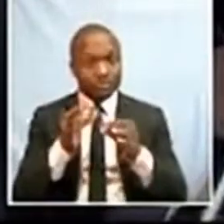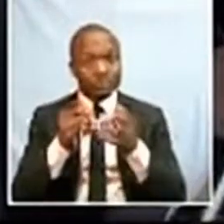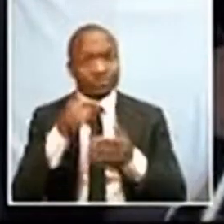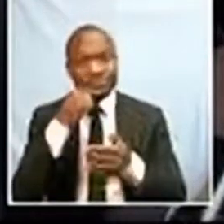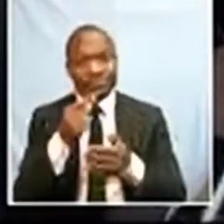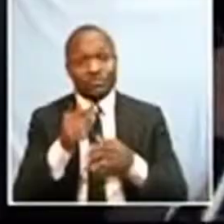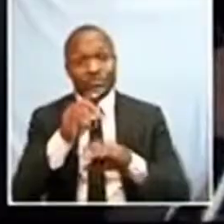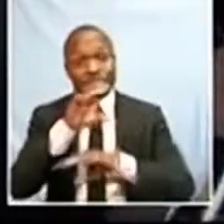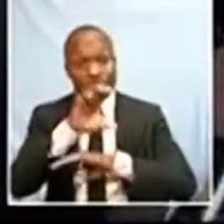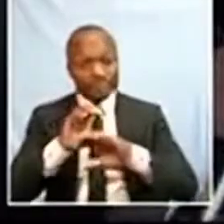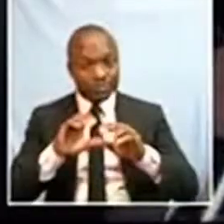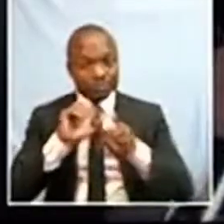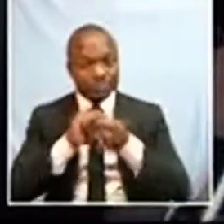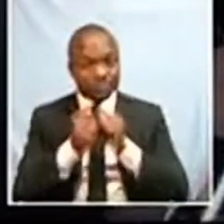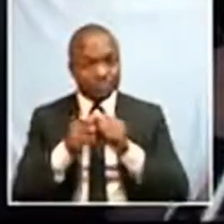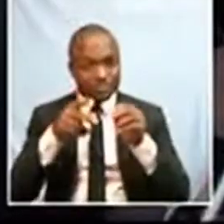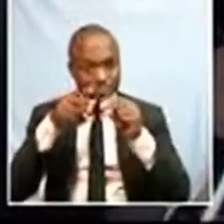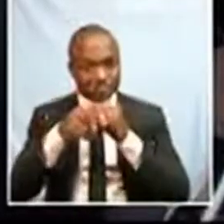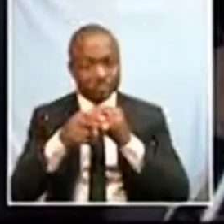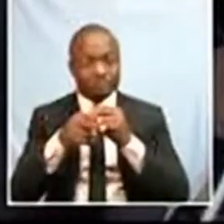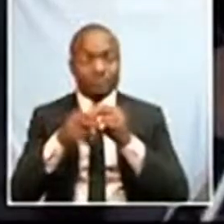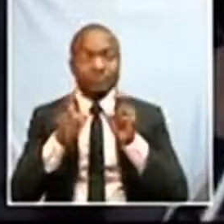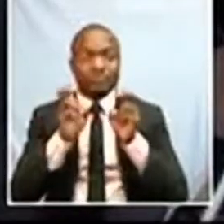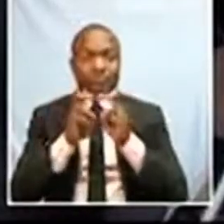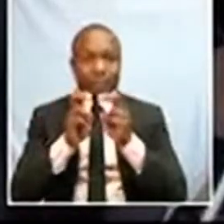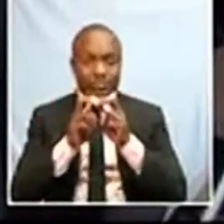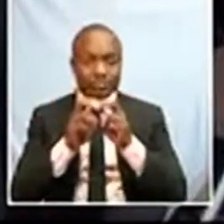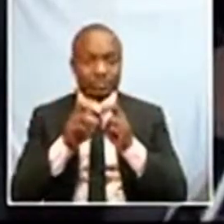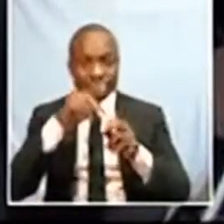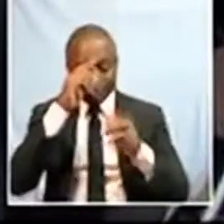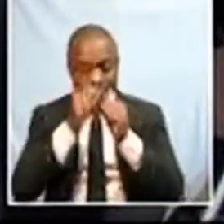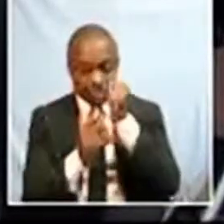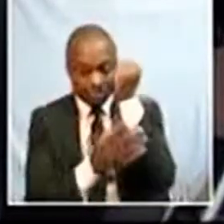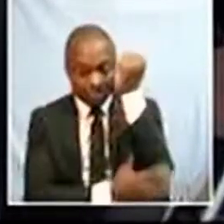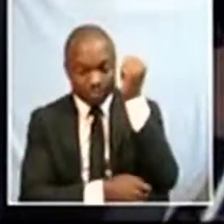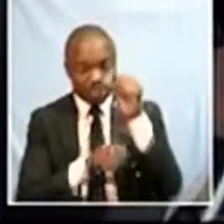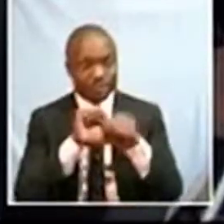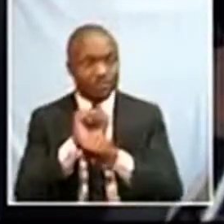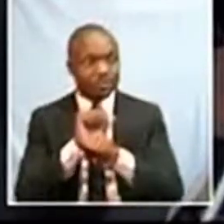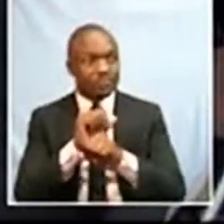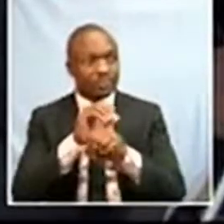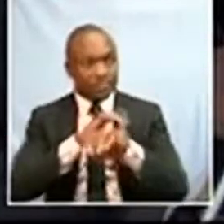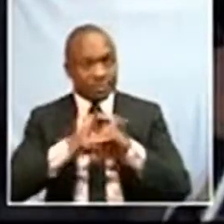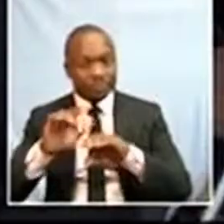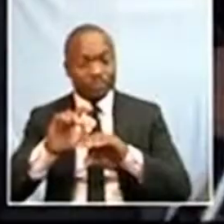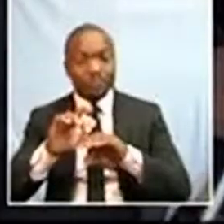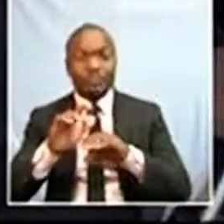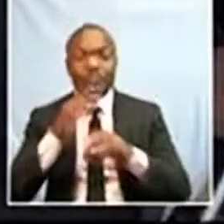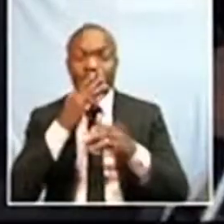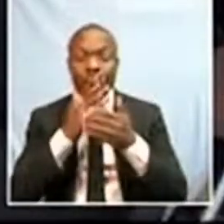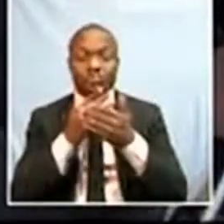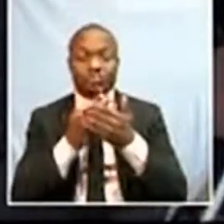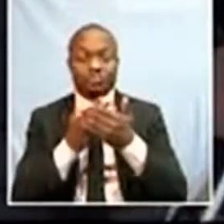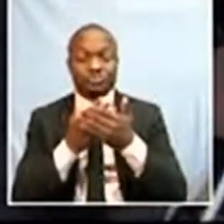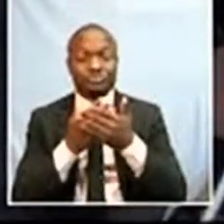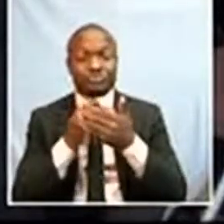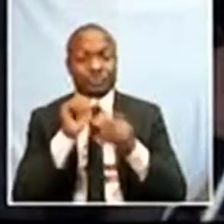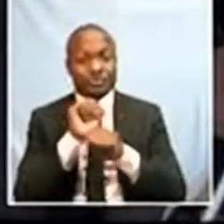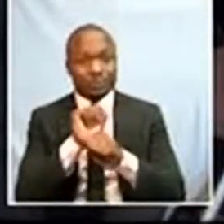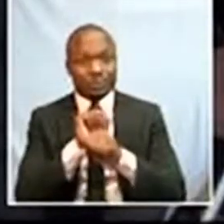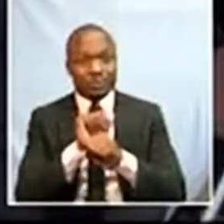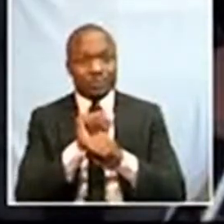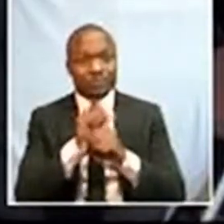the termination of the contract with Tatamwe General Dealers due to poor workmanship and lack of proper management of workers on site, such as failure to